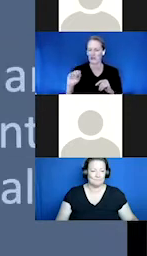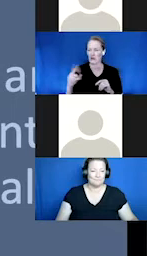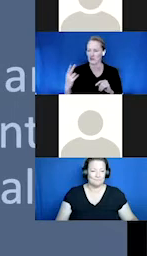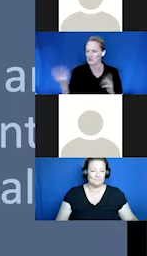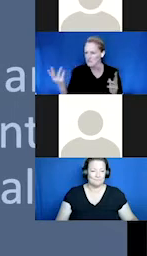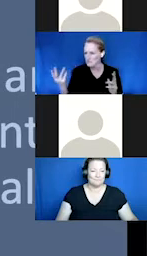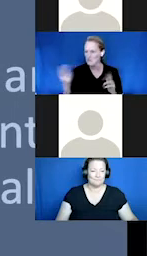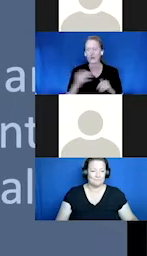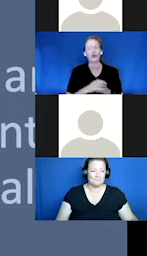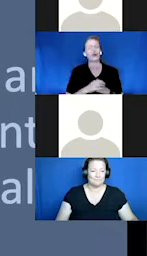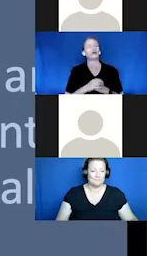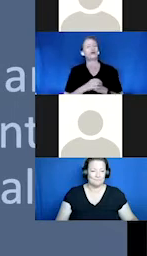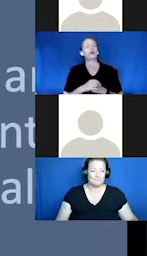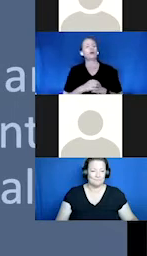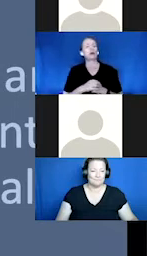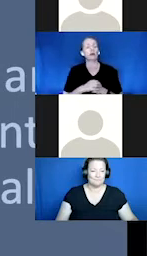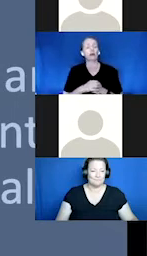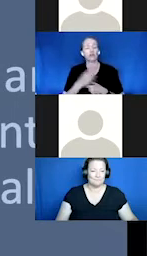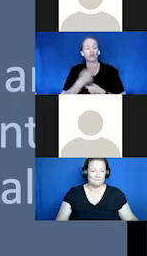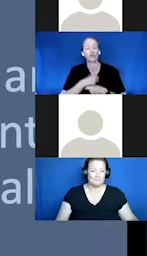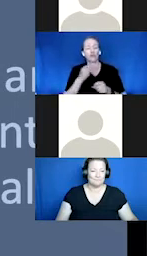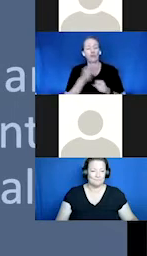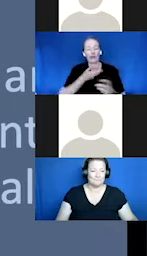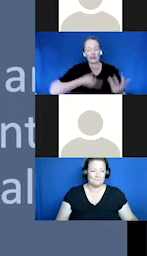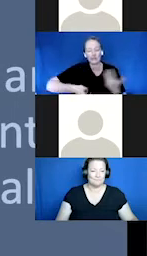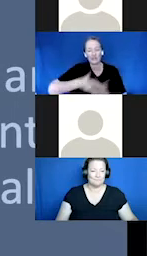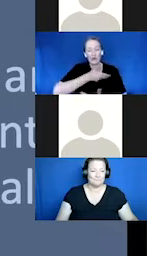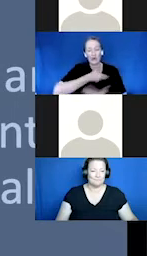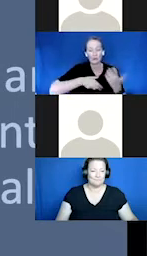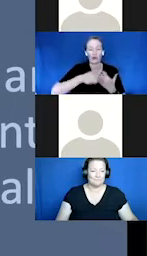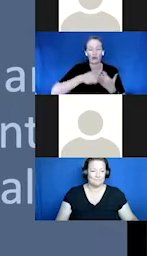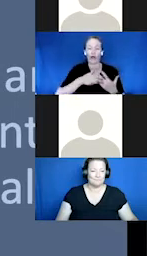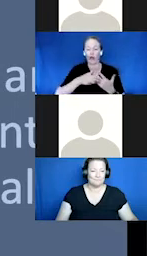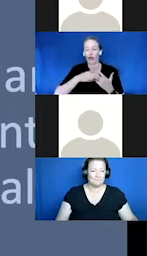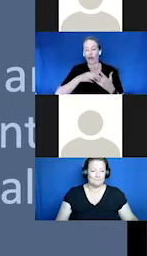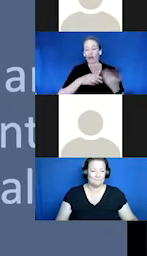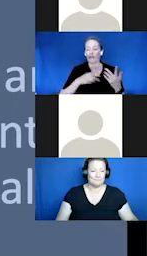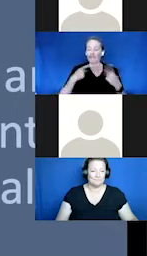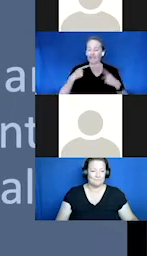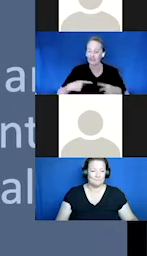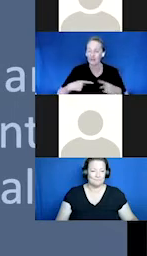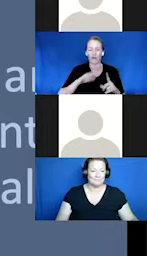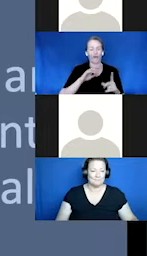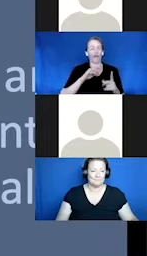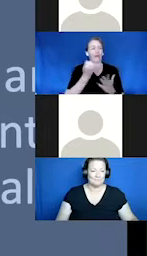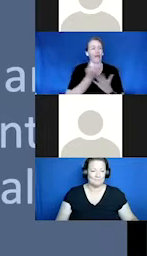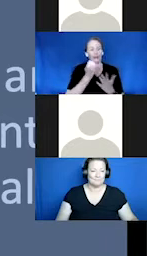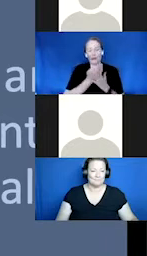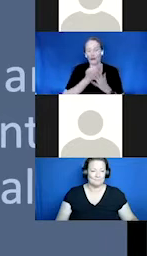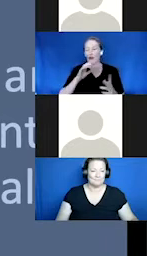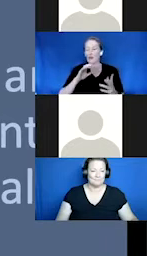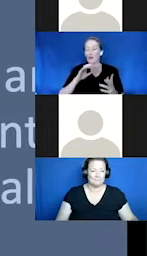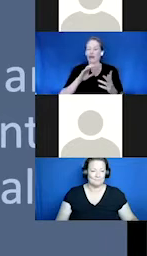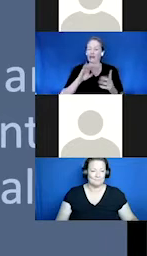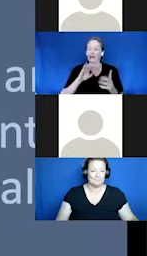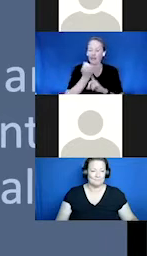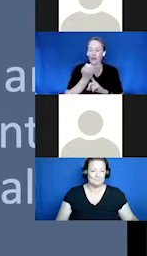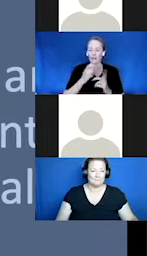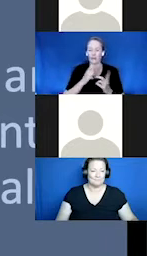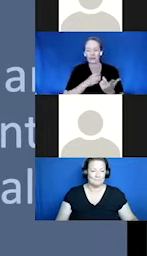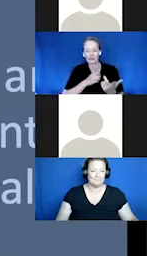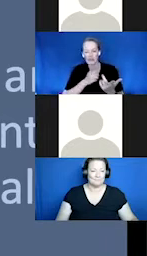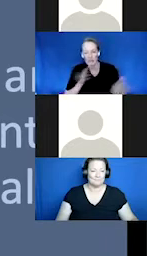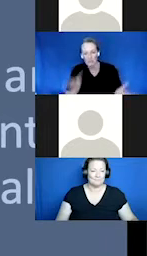social, physical, and economic environments that promote good health for everyone. And what I want to tease